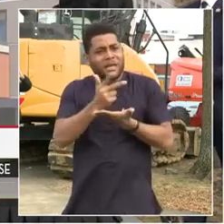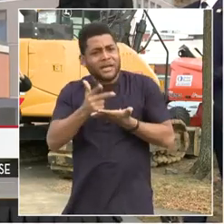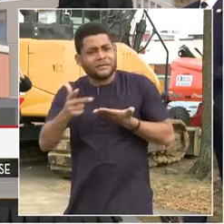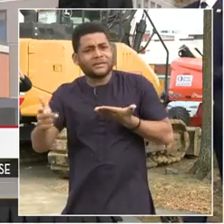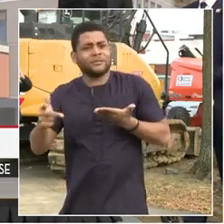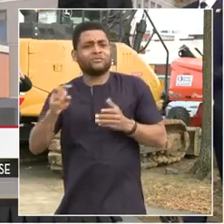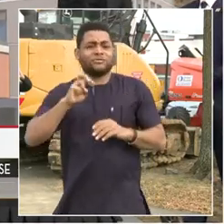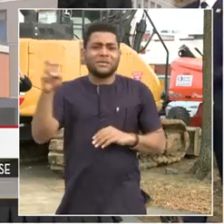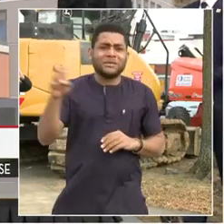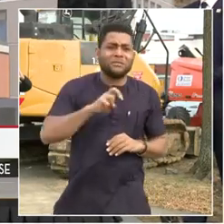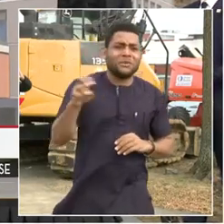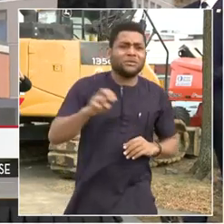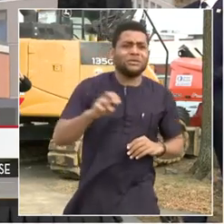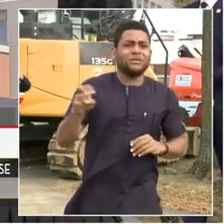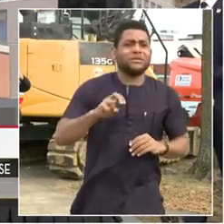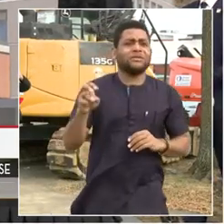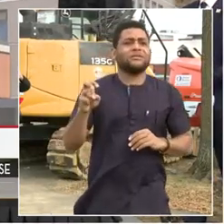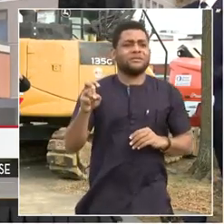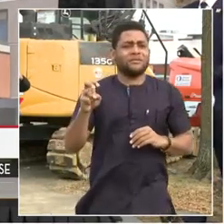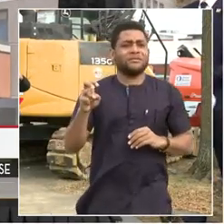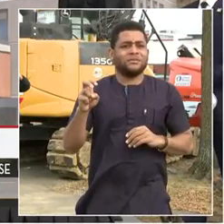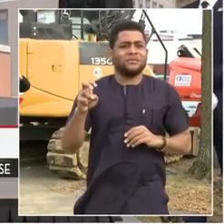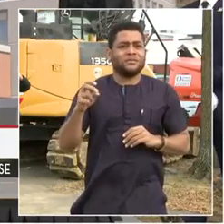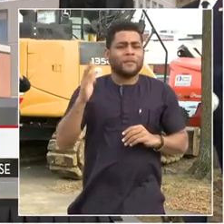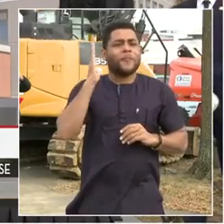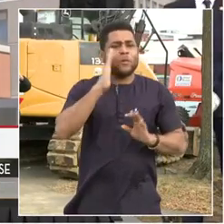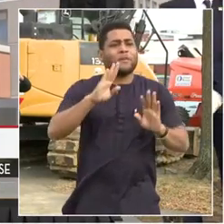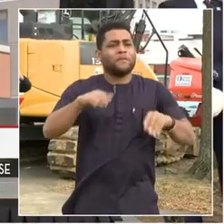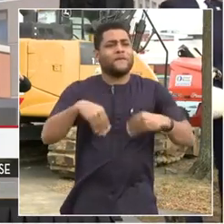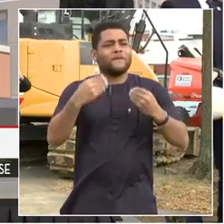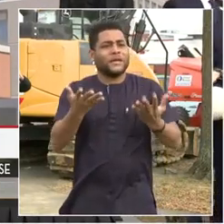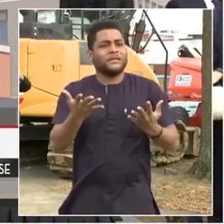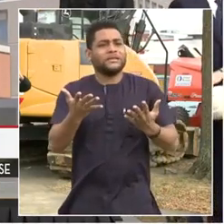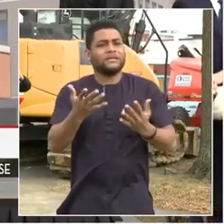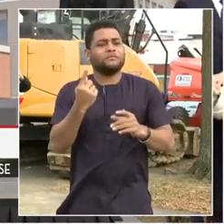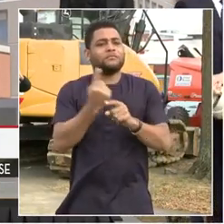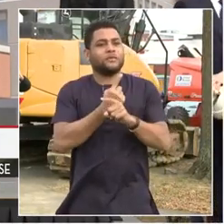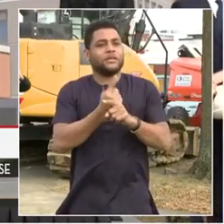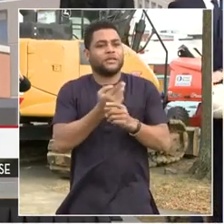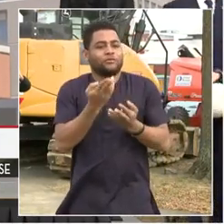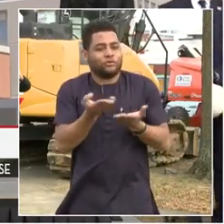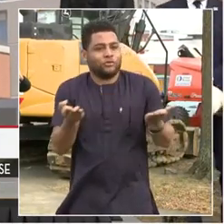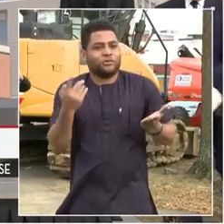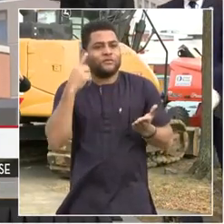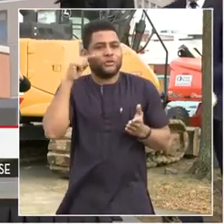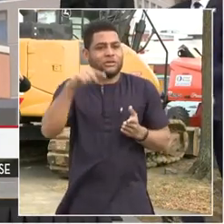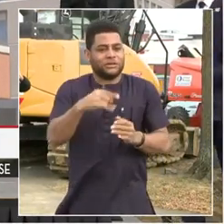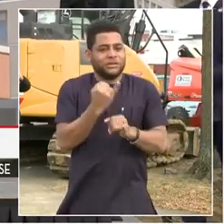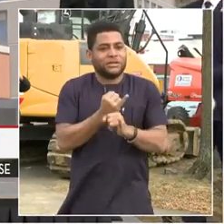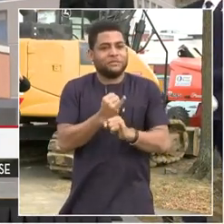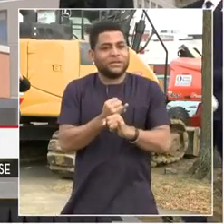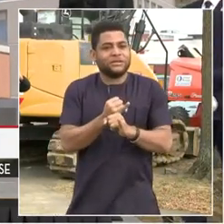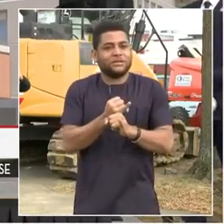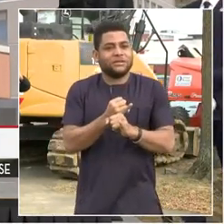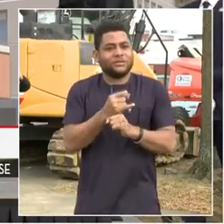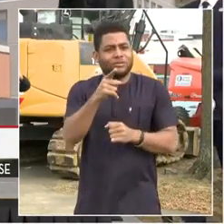are building that serves this campus. And of course, this campus is served by public transportation.